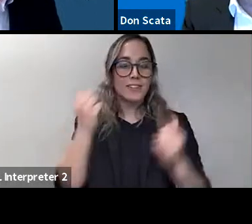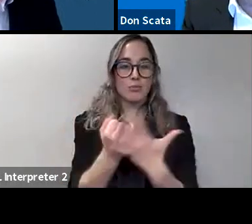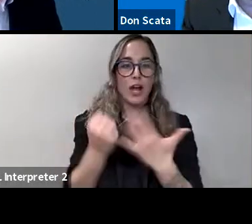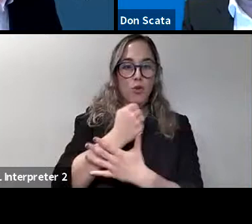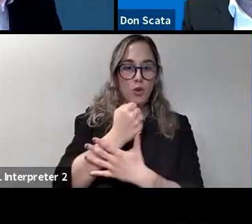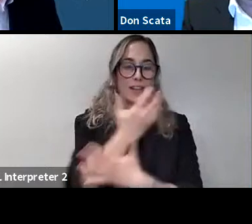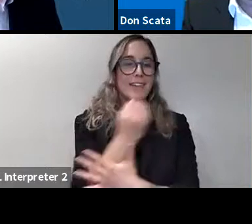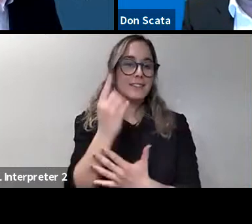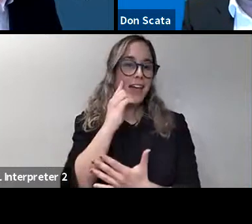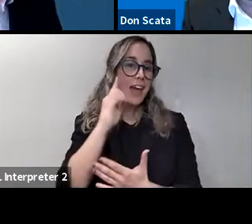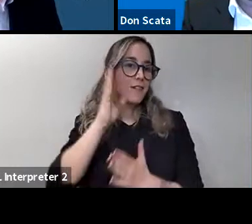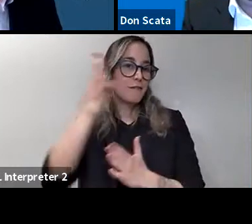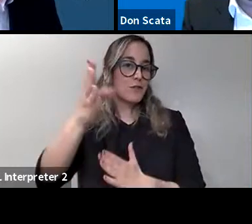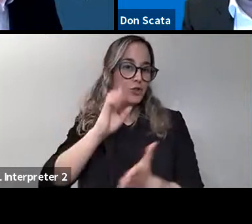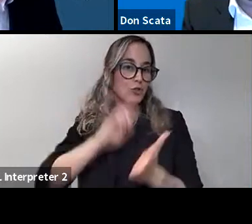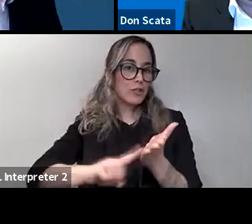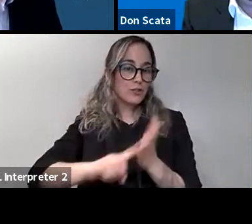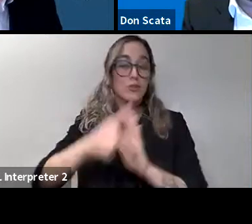as well as our noise policy.